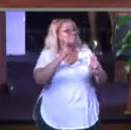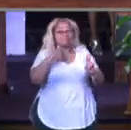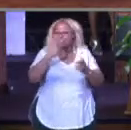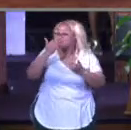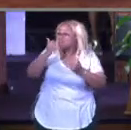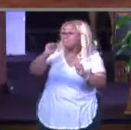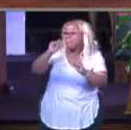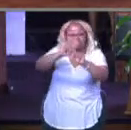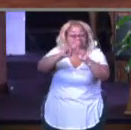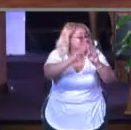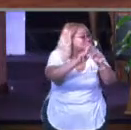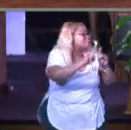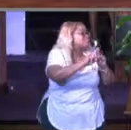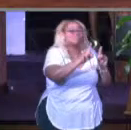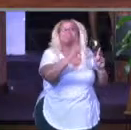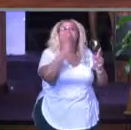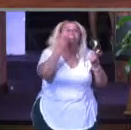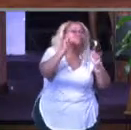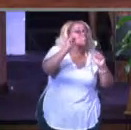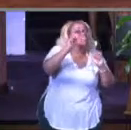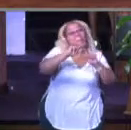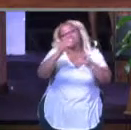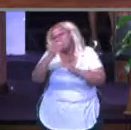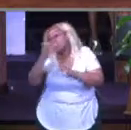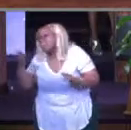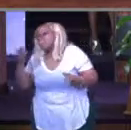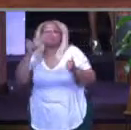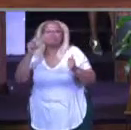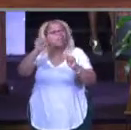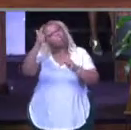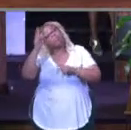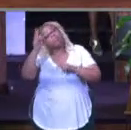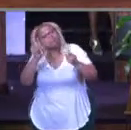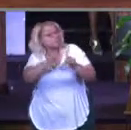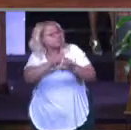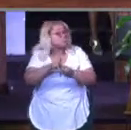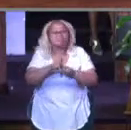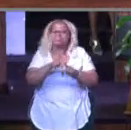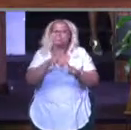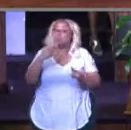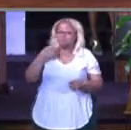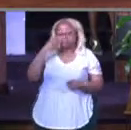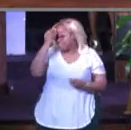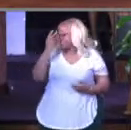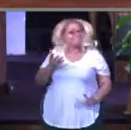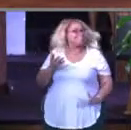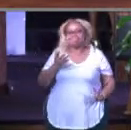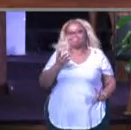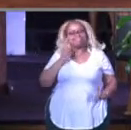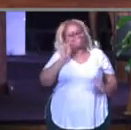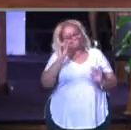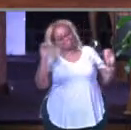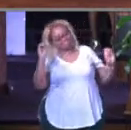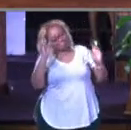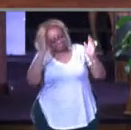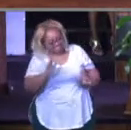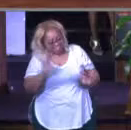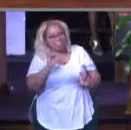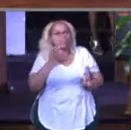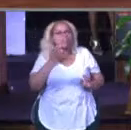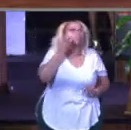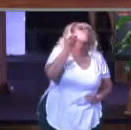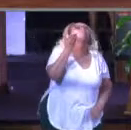other places and have tried other things and have tried other people. And we can testify that there is nobody like